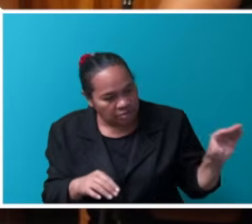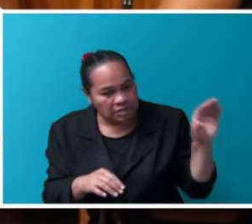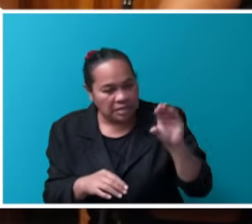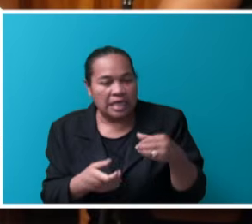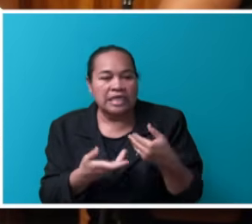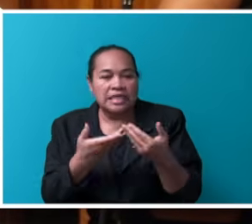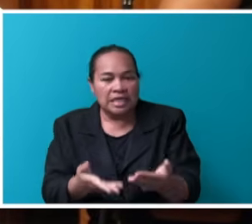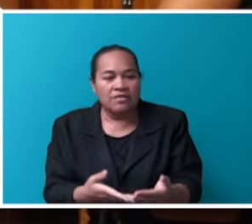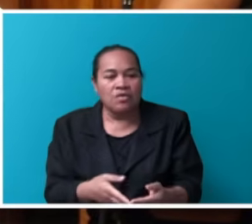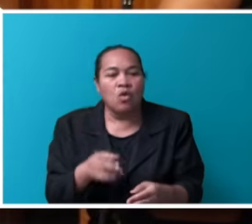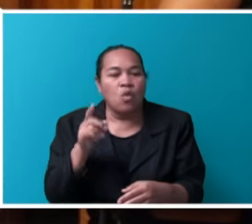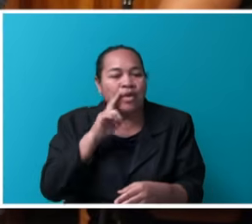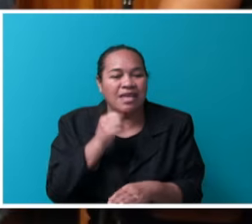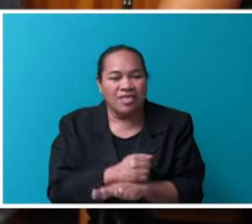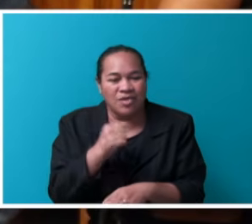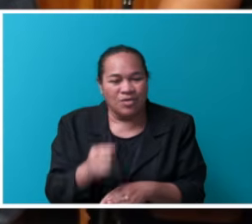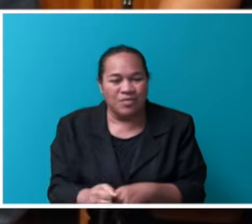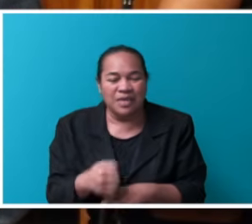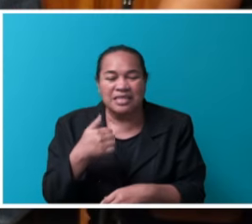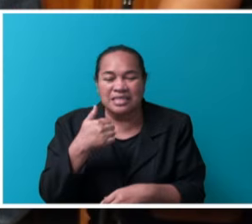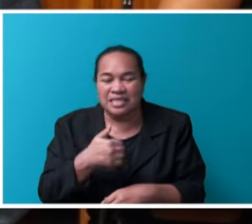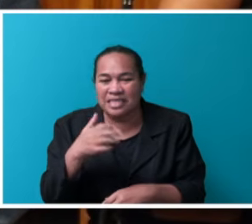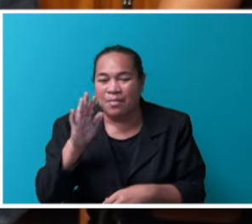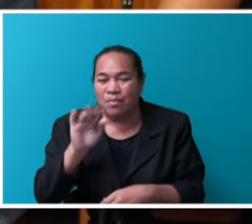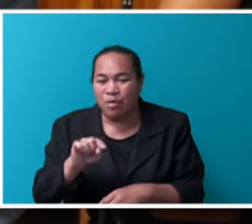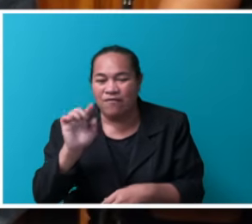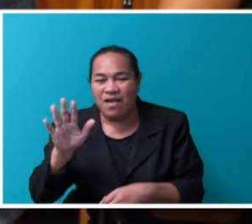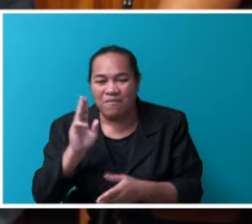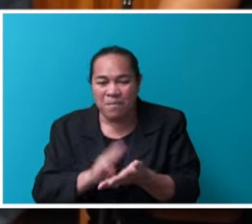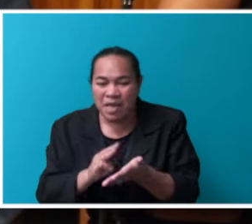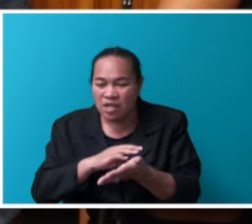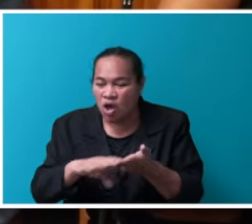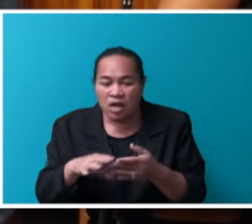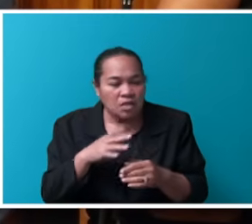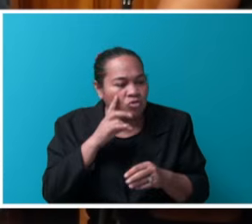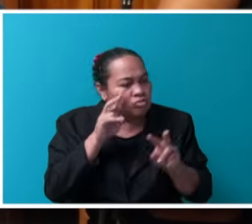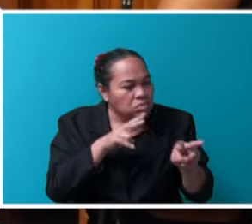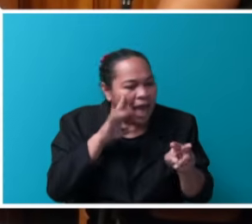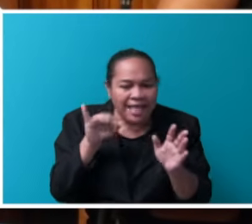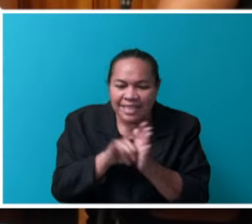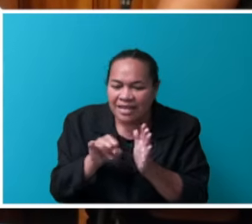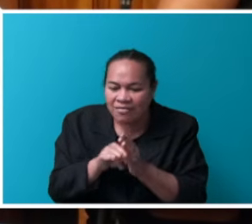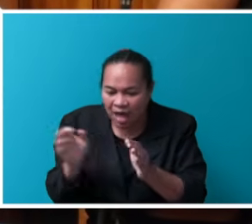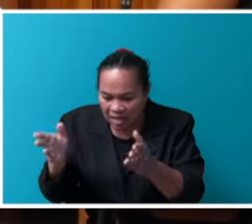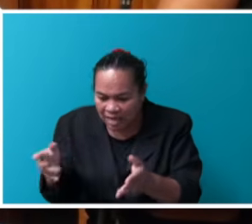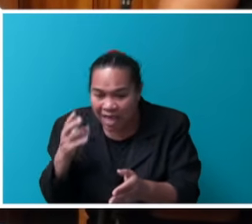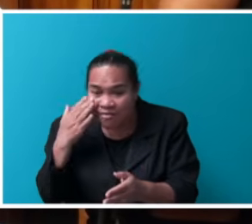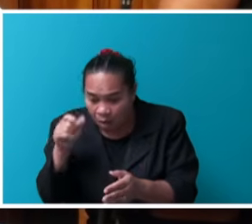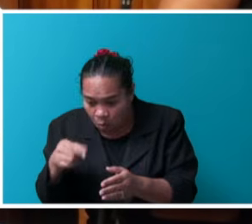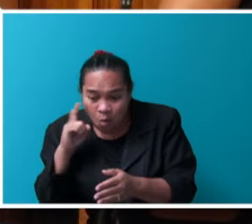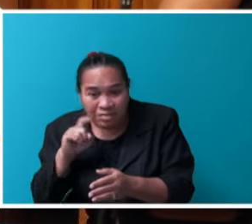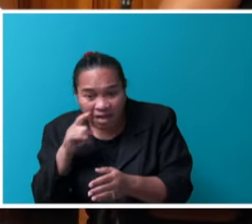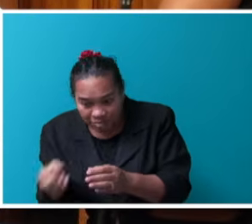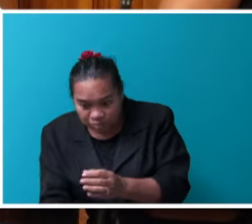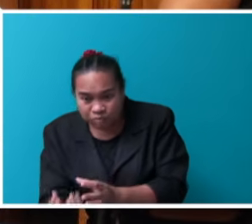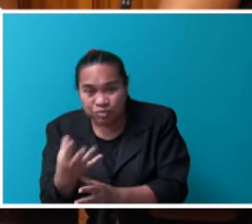and $6.5 million for development of boreholes across the country. all rural areas where main piped